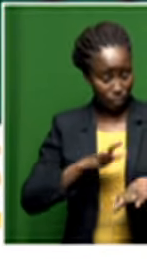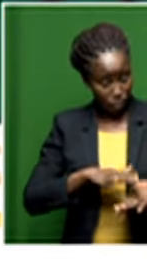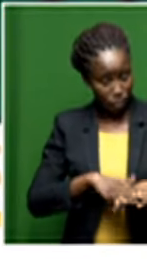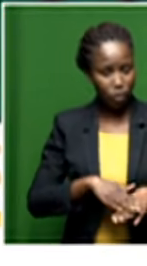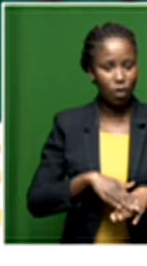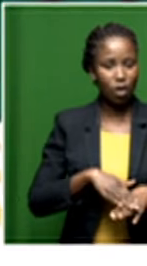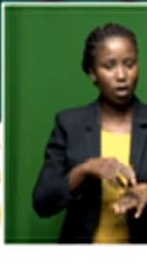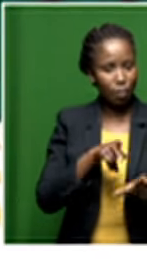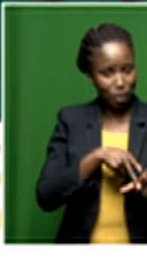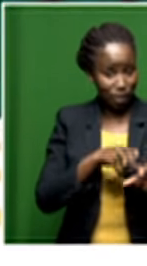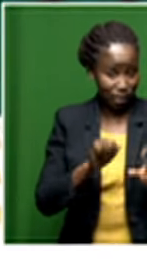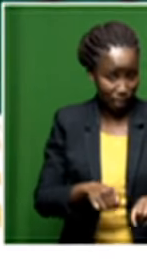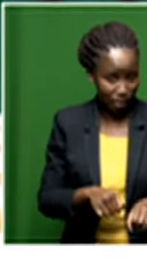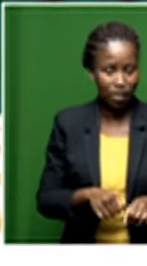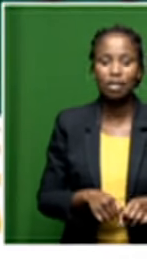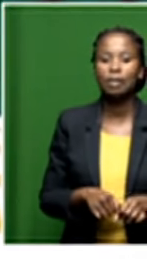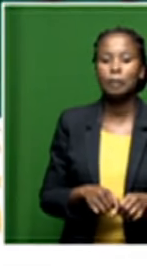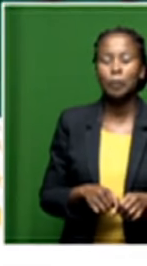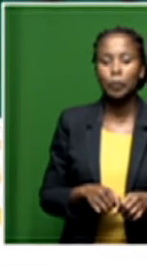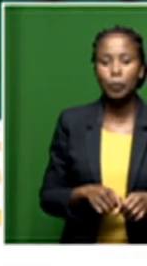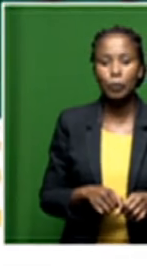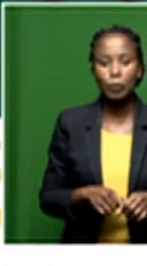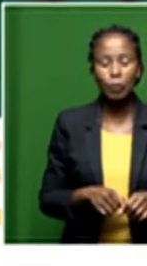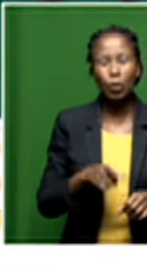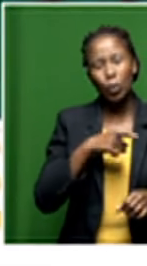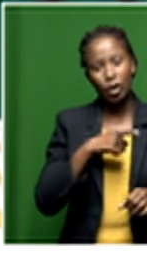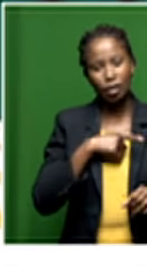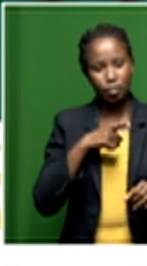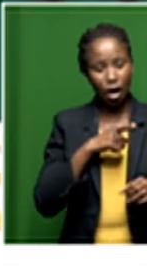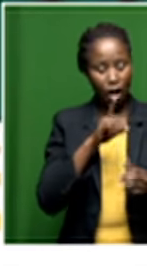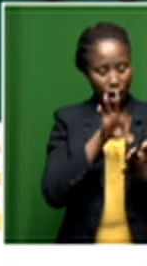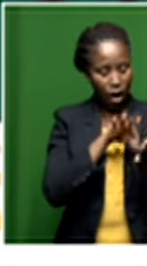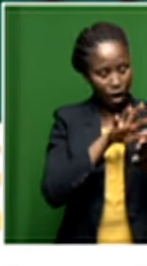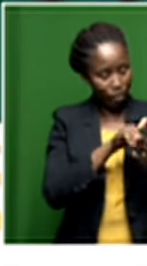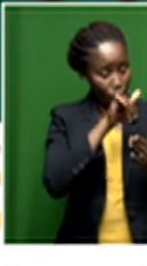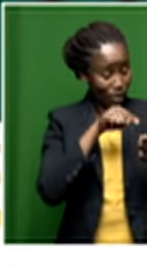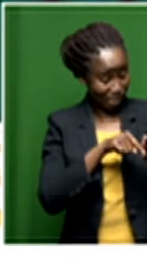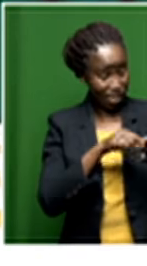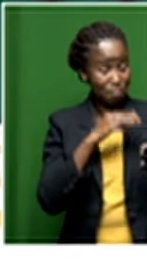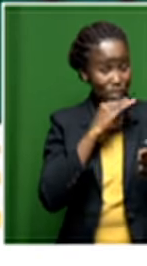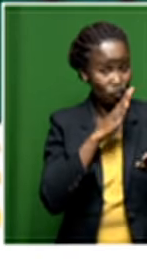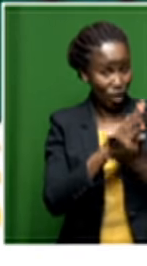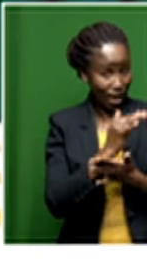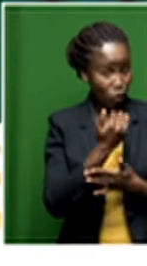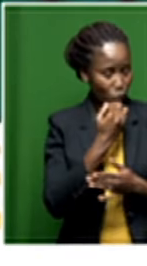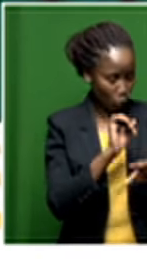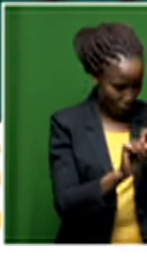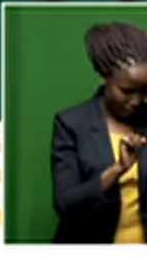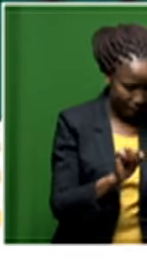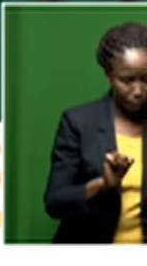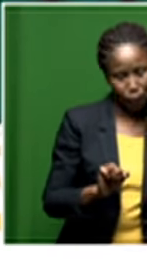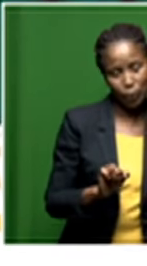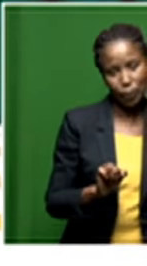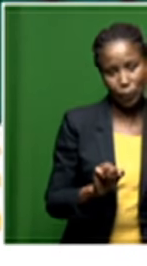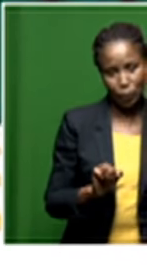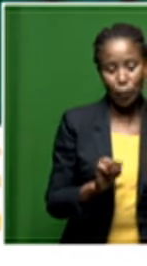because I think voting is their right and they must exercise it. But equally, it is